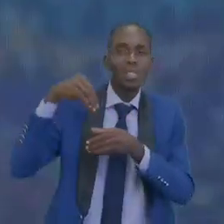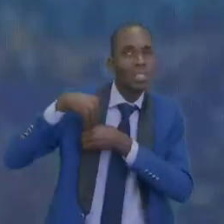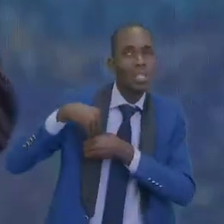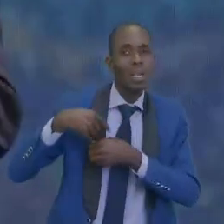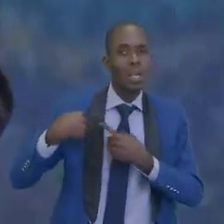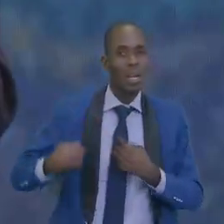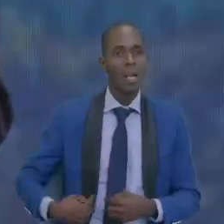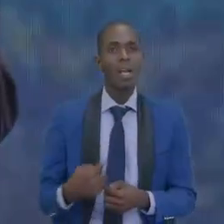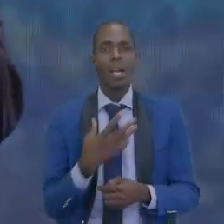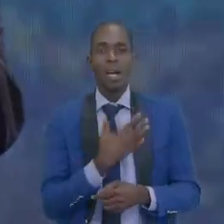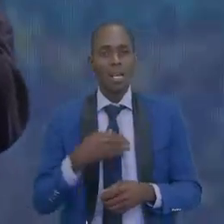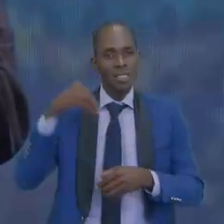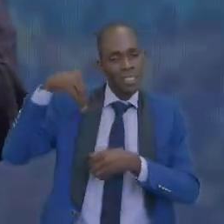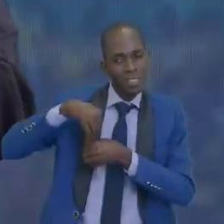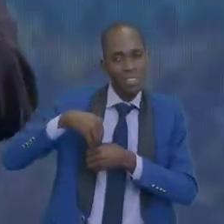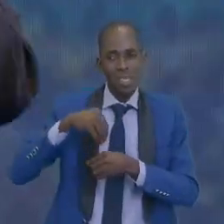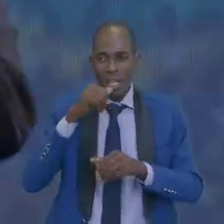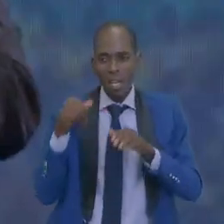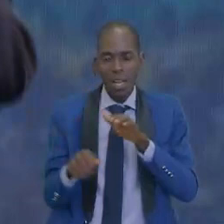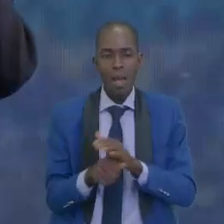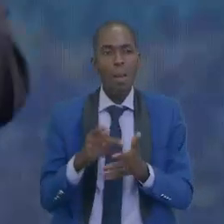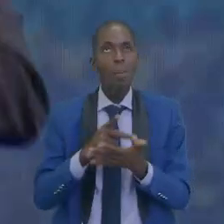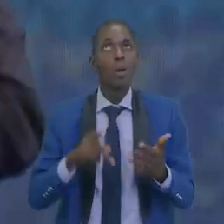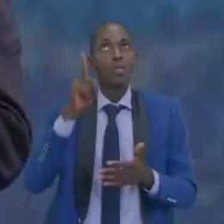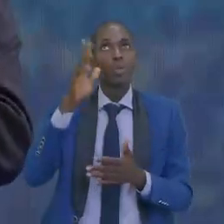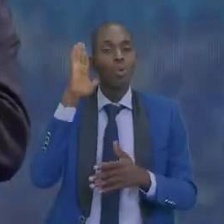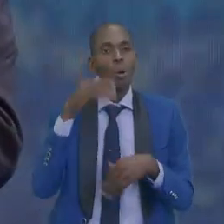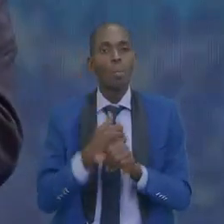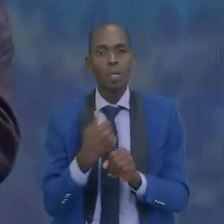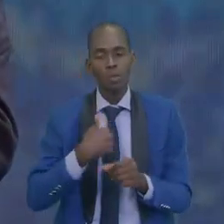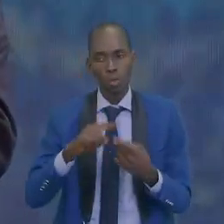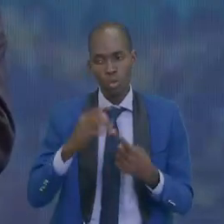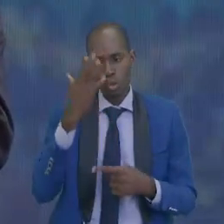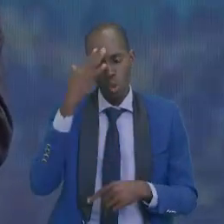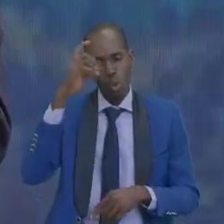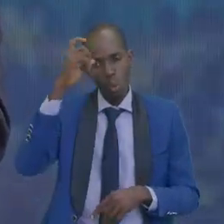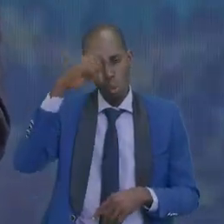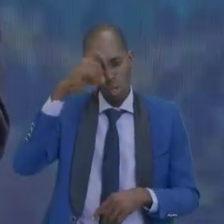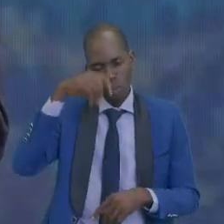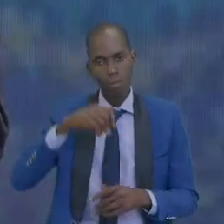hidden part thou shalt make me to know wisdom.